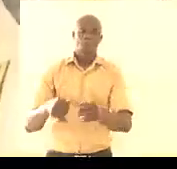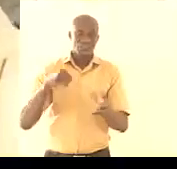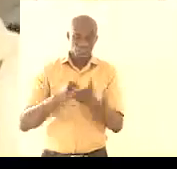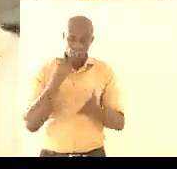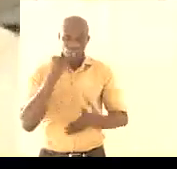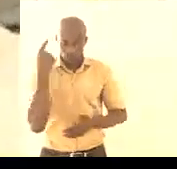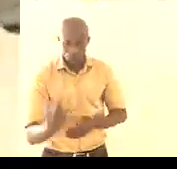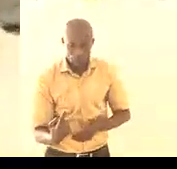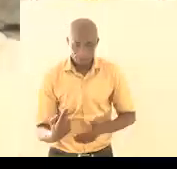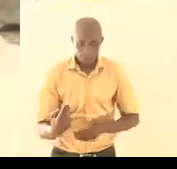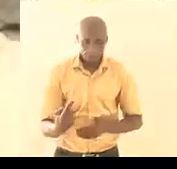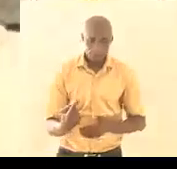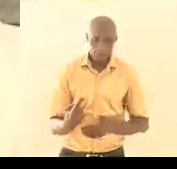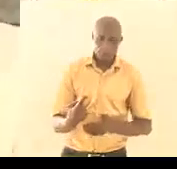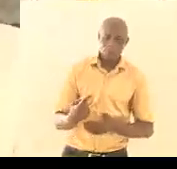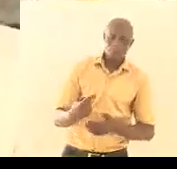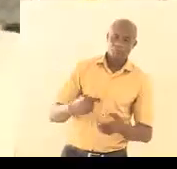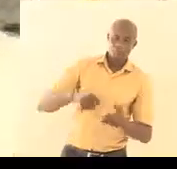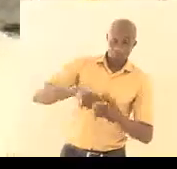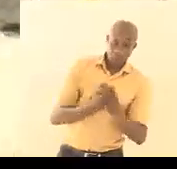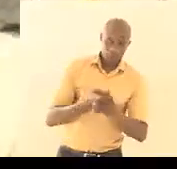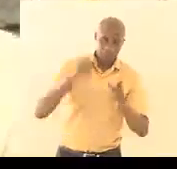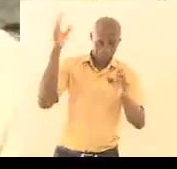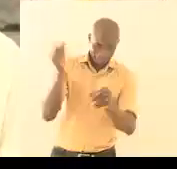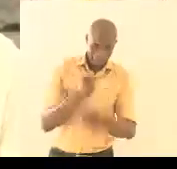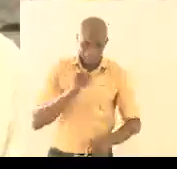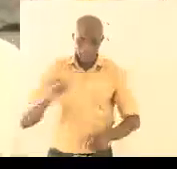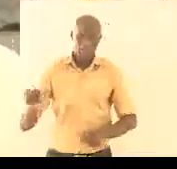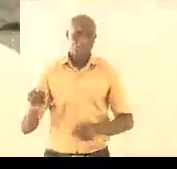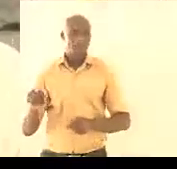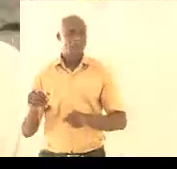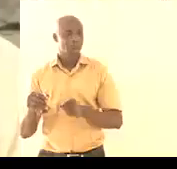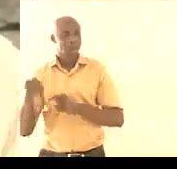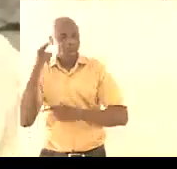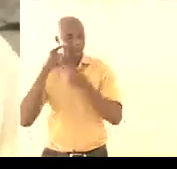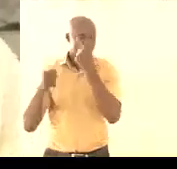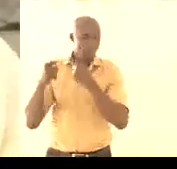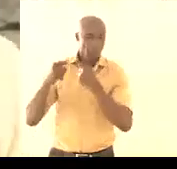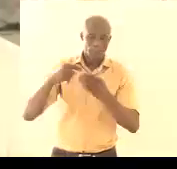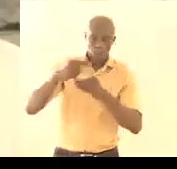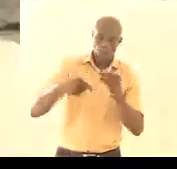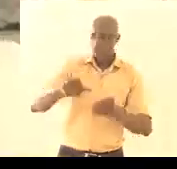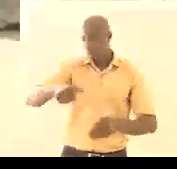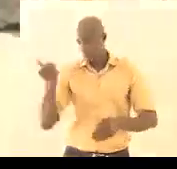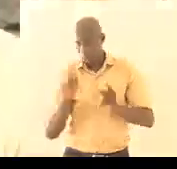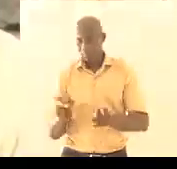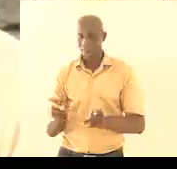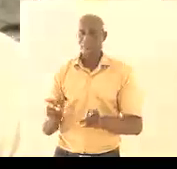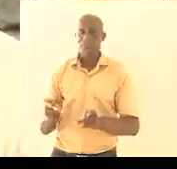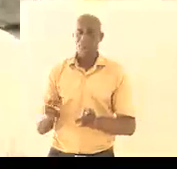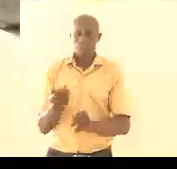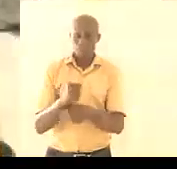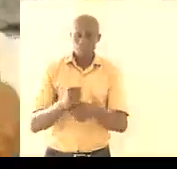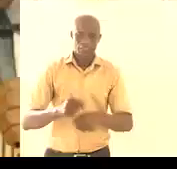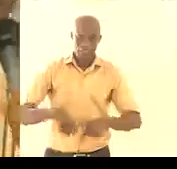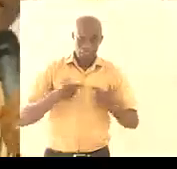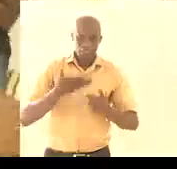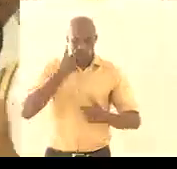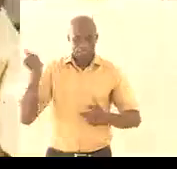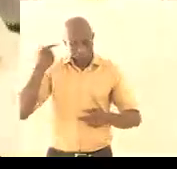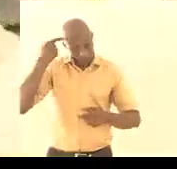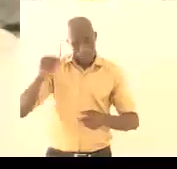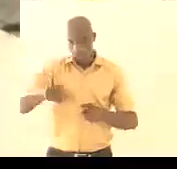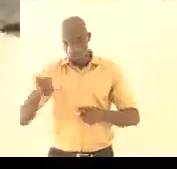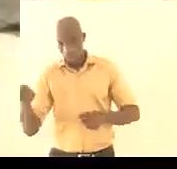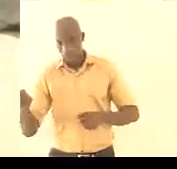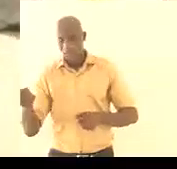is only when we now start getting concerned about the other person and reaching out to the other person, making life better for the other person, that is when our own